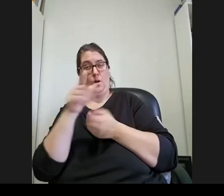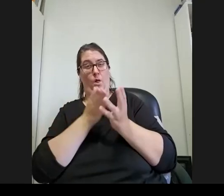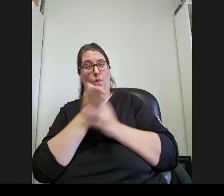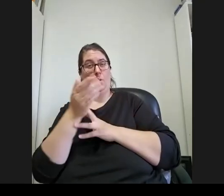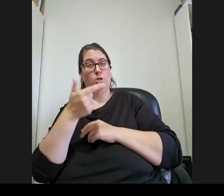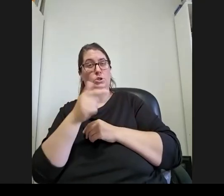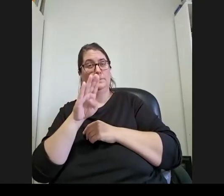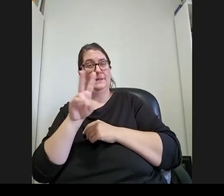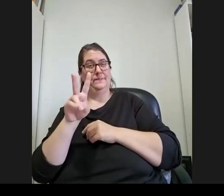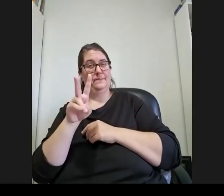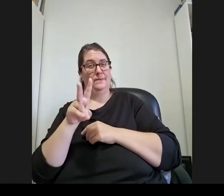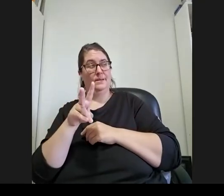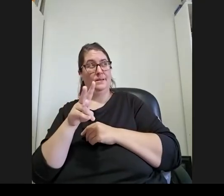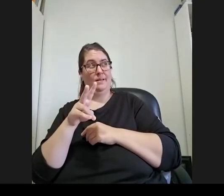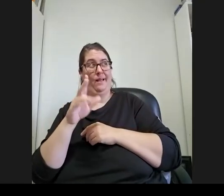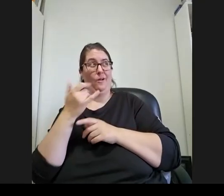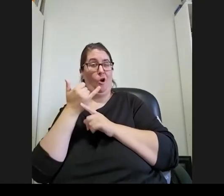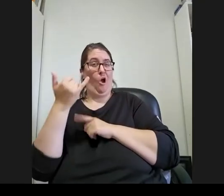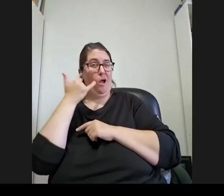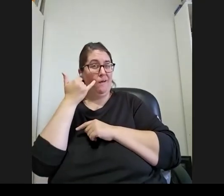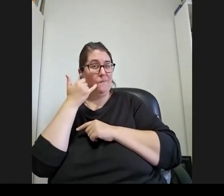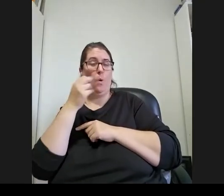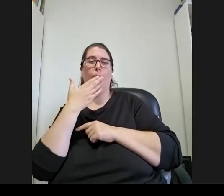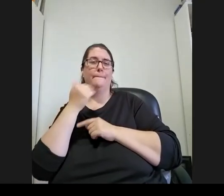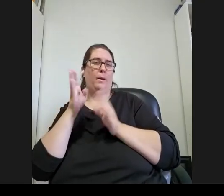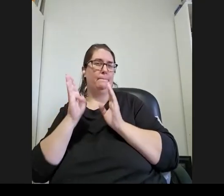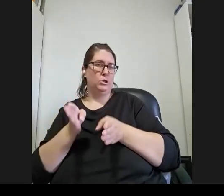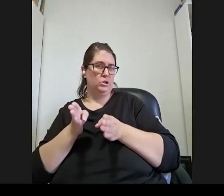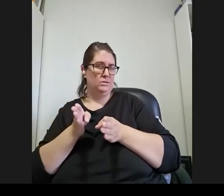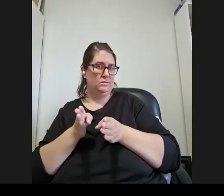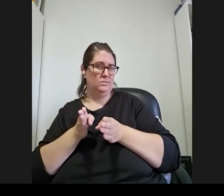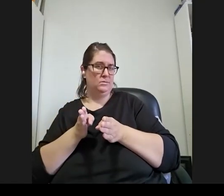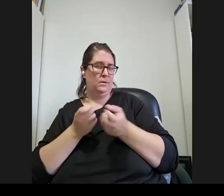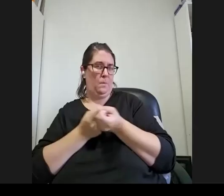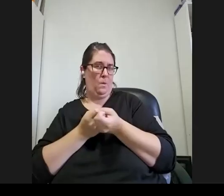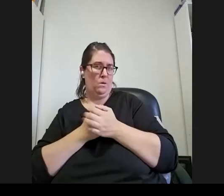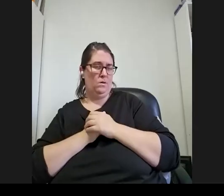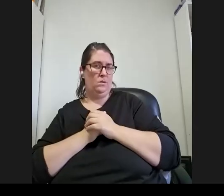chat line, or is it best for in-person support?